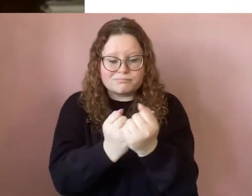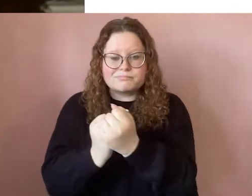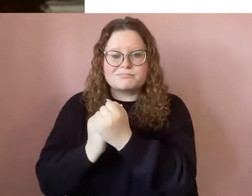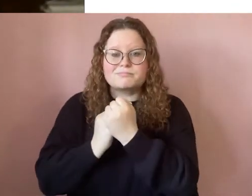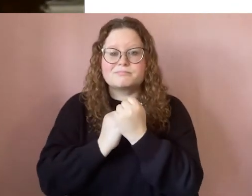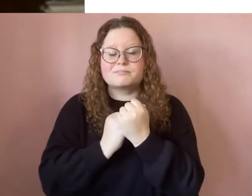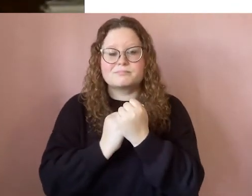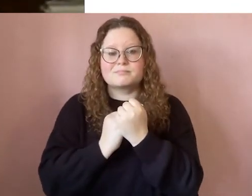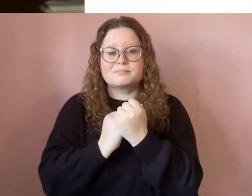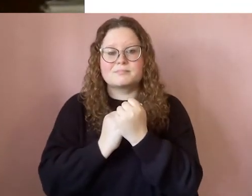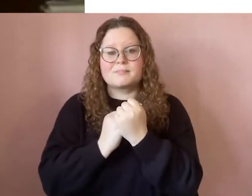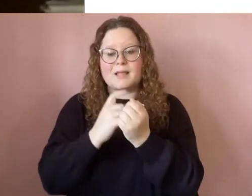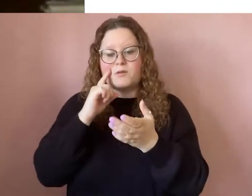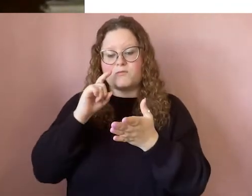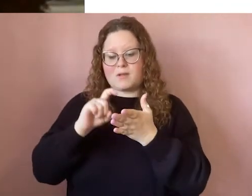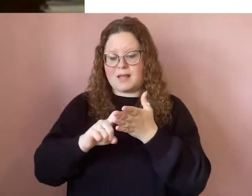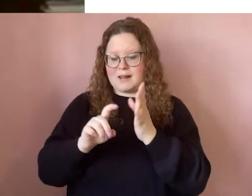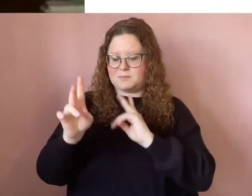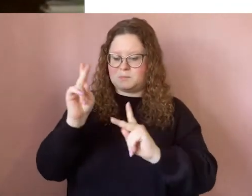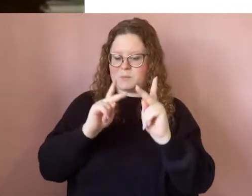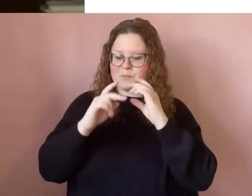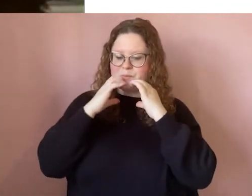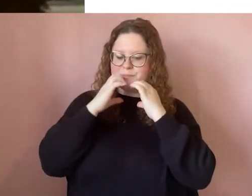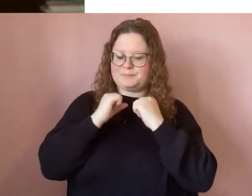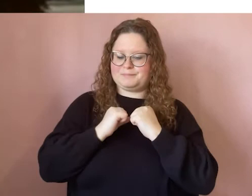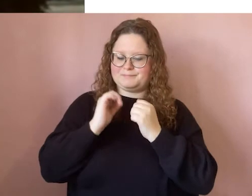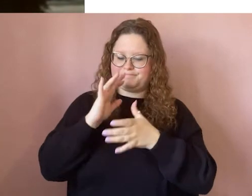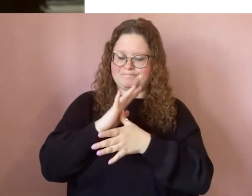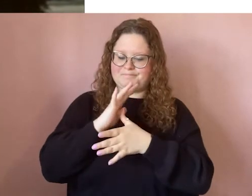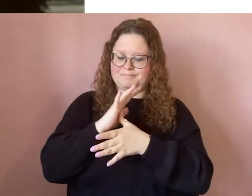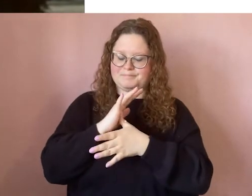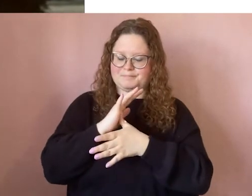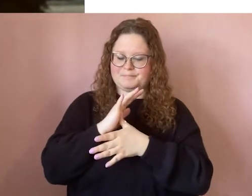we wouldn't suffer those conditions.